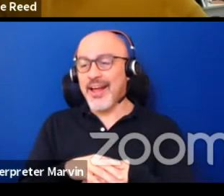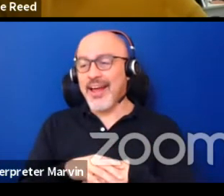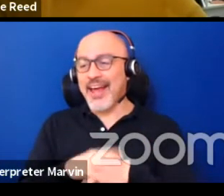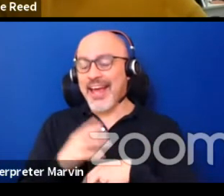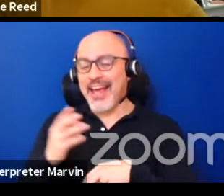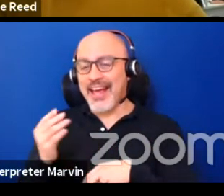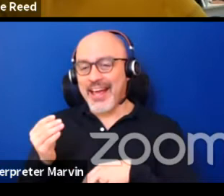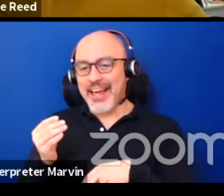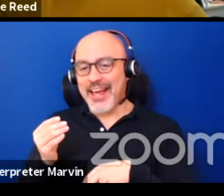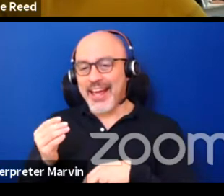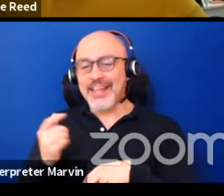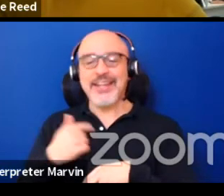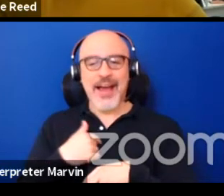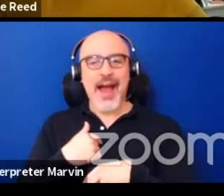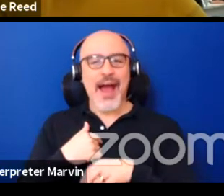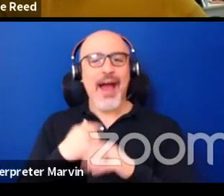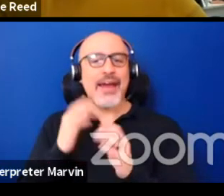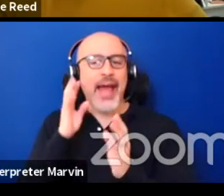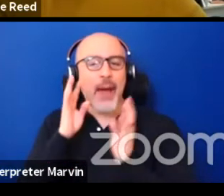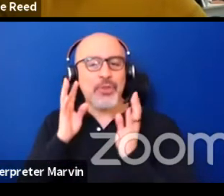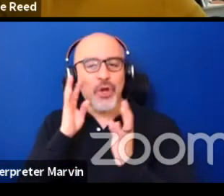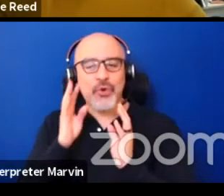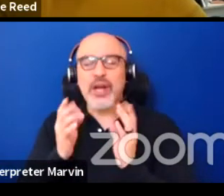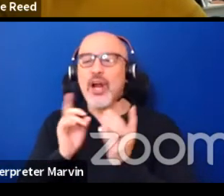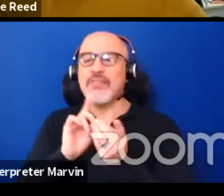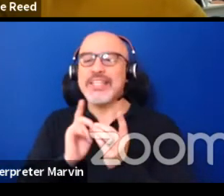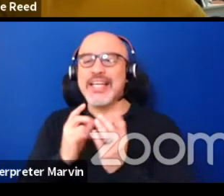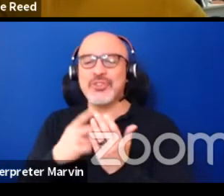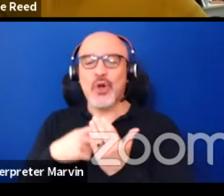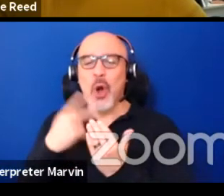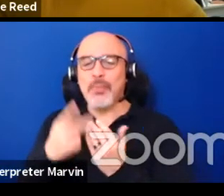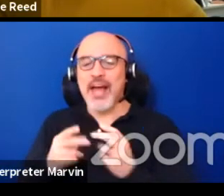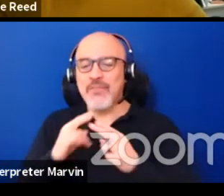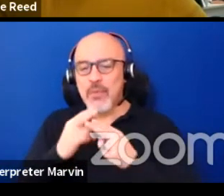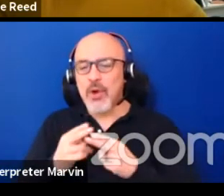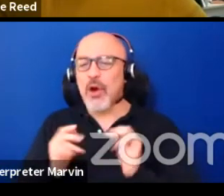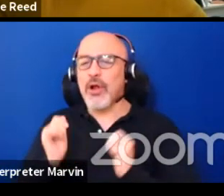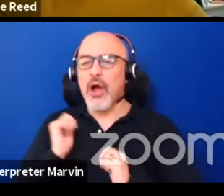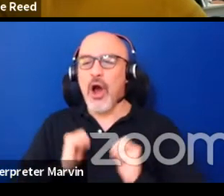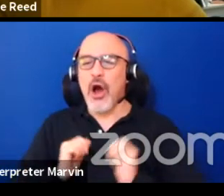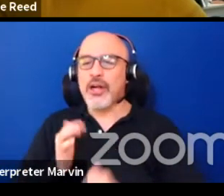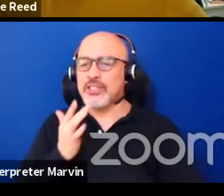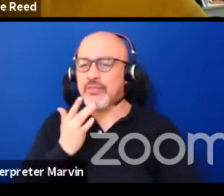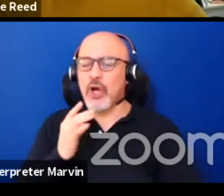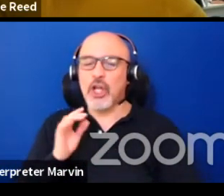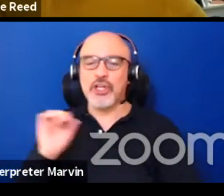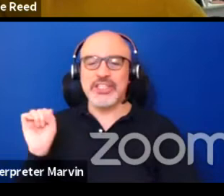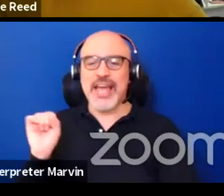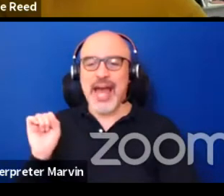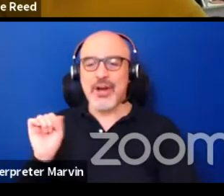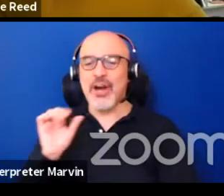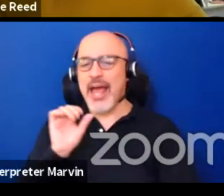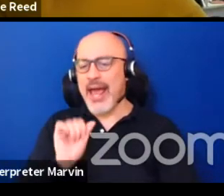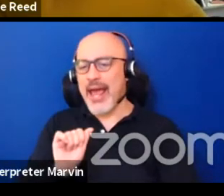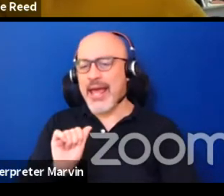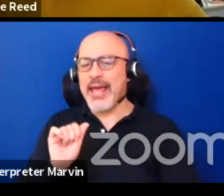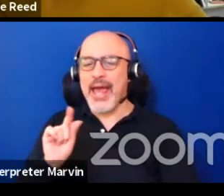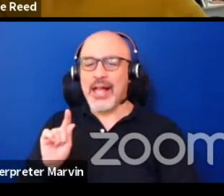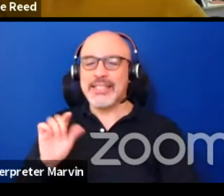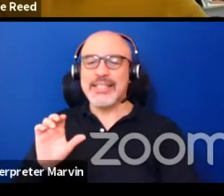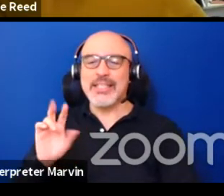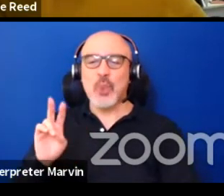And I am the creator of a digital platform called Artists of Color Seattle, AOC 206,